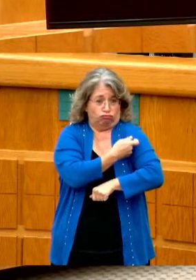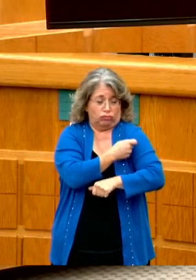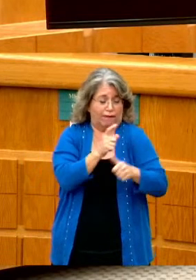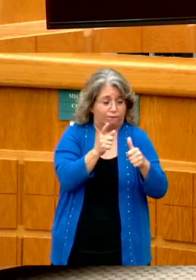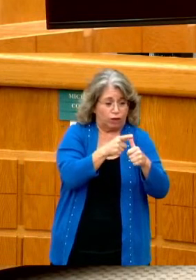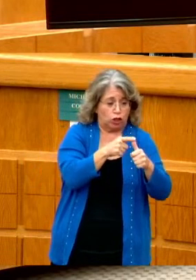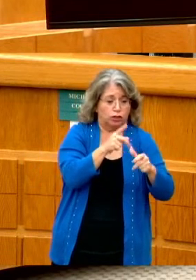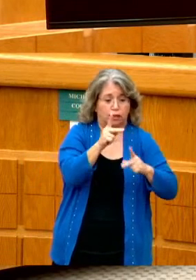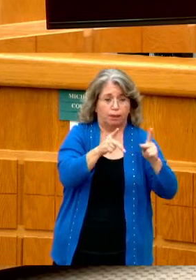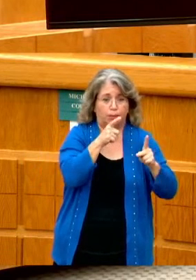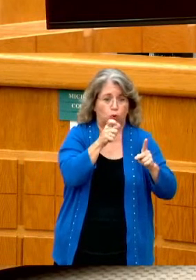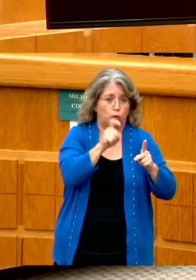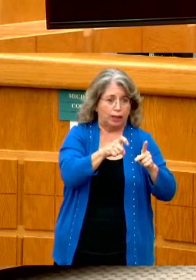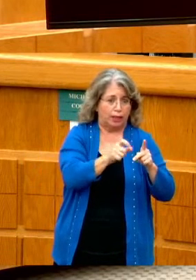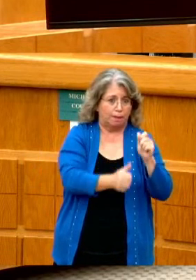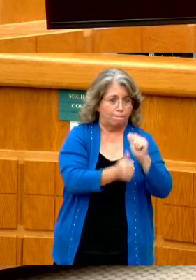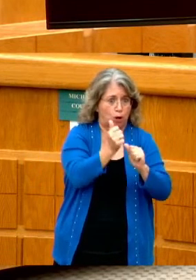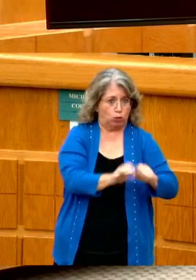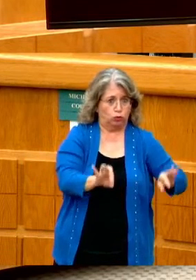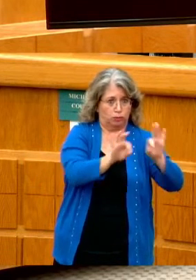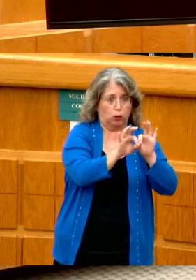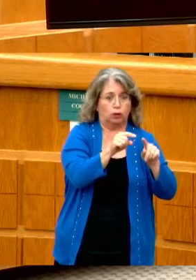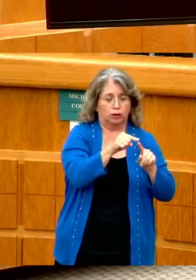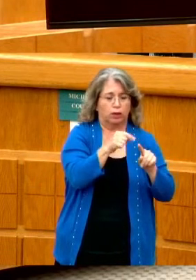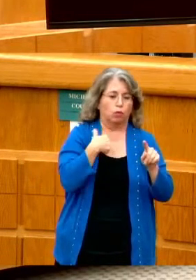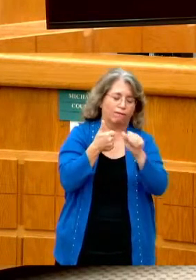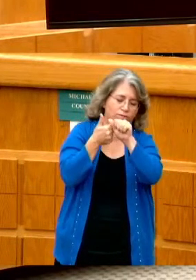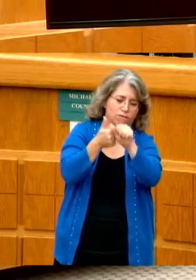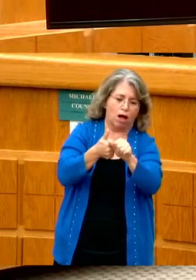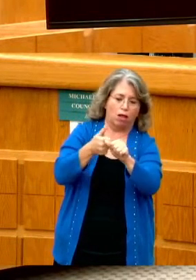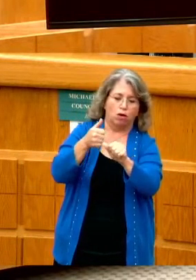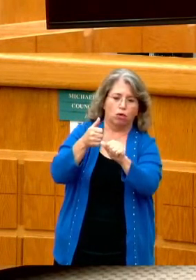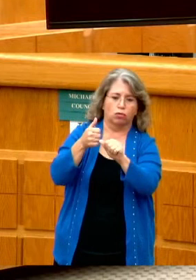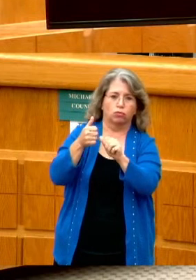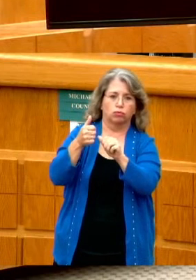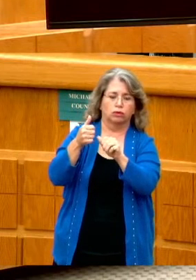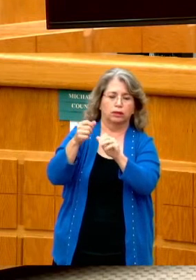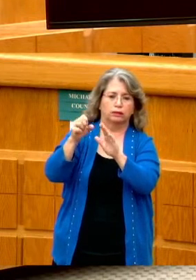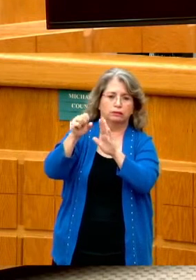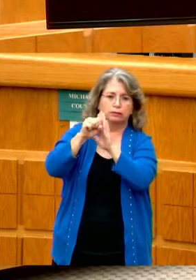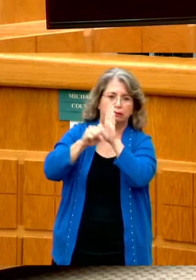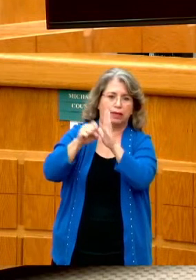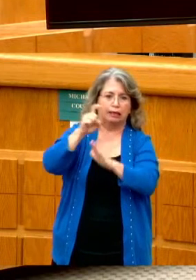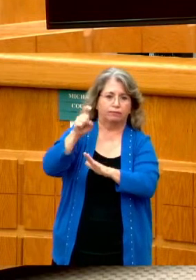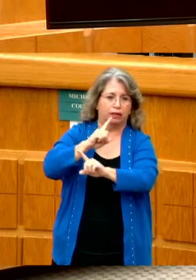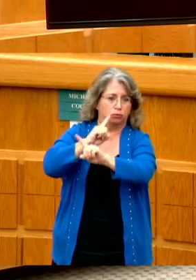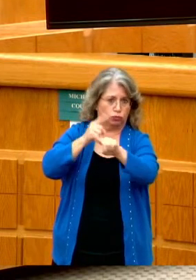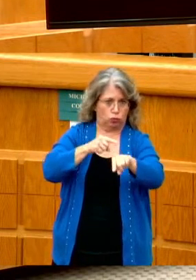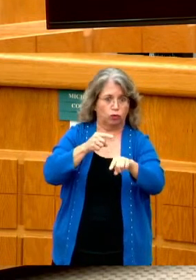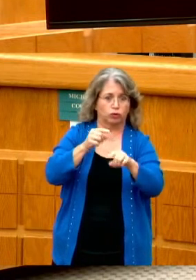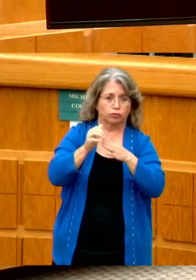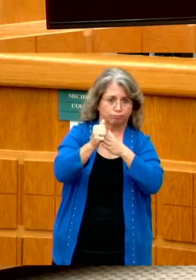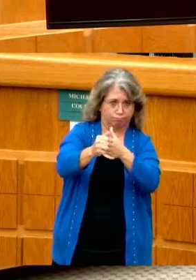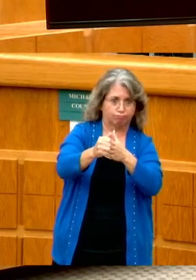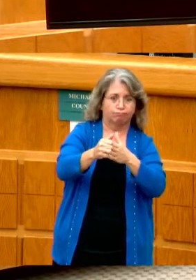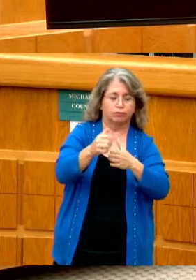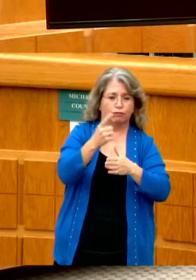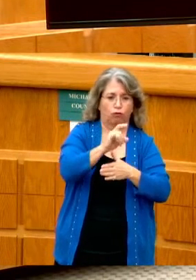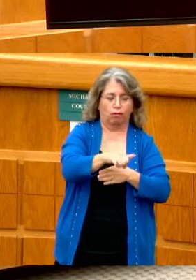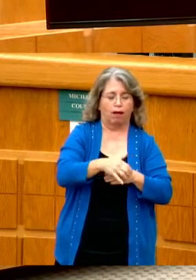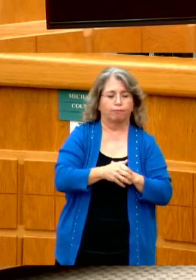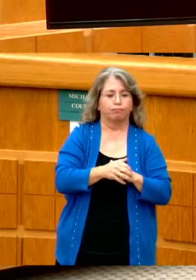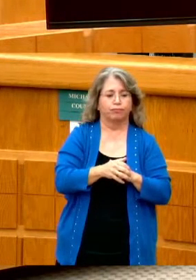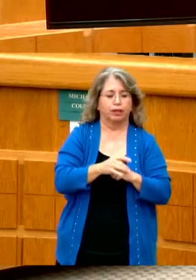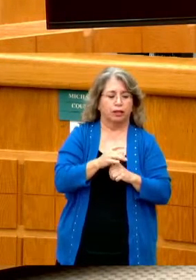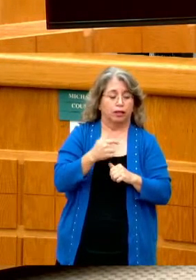following the guidelines that the state of Texas has given to us. And I just want to say that it's important to commend all of